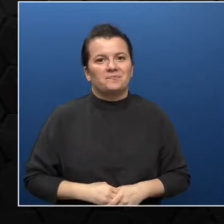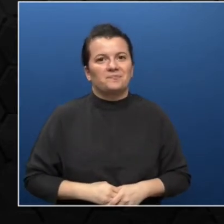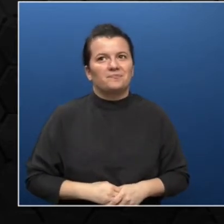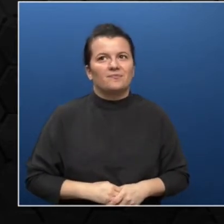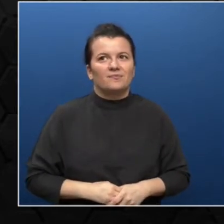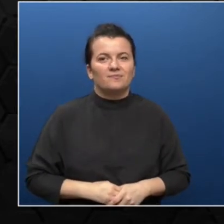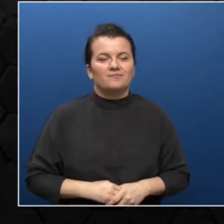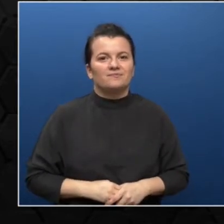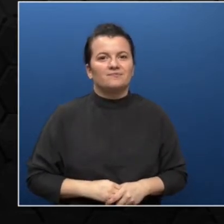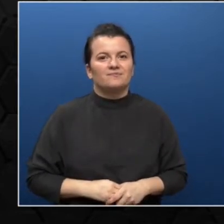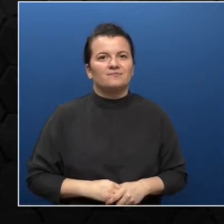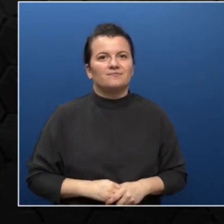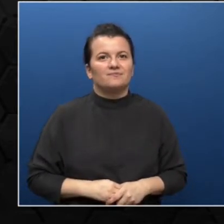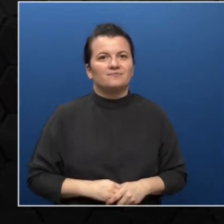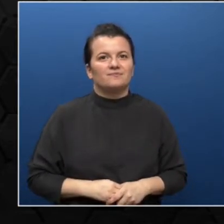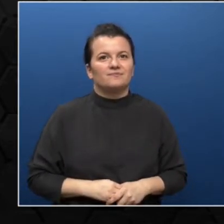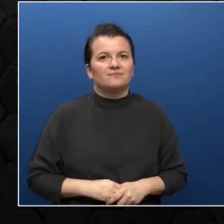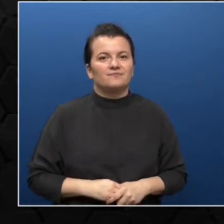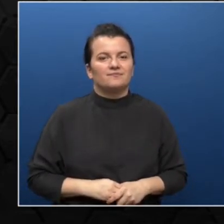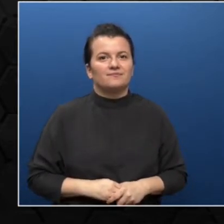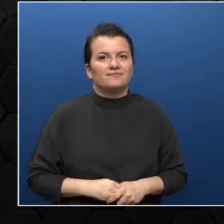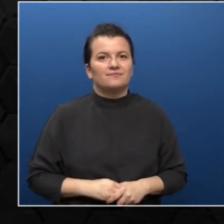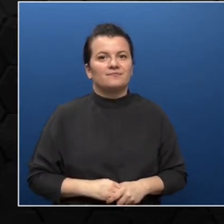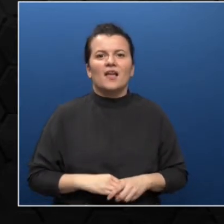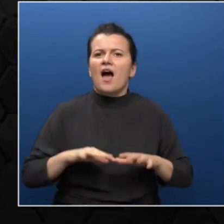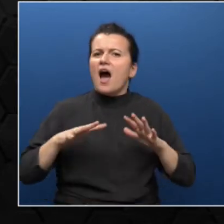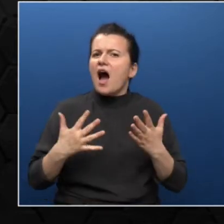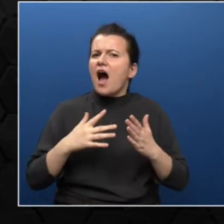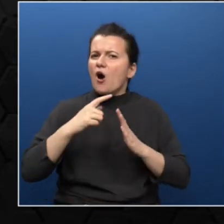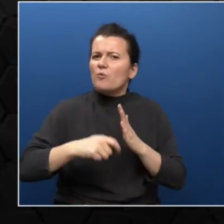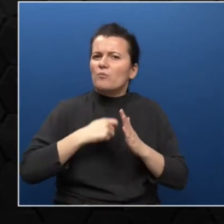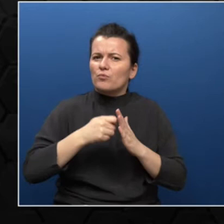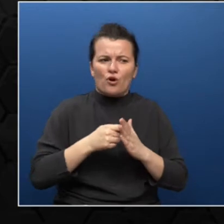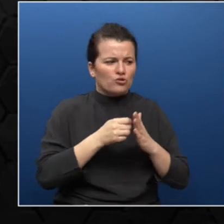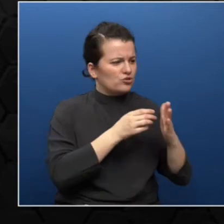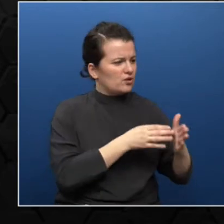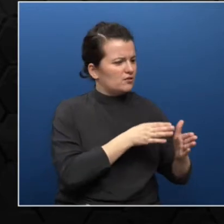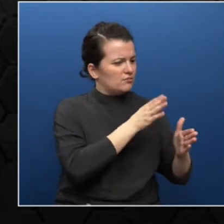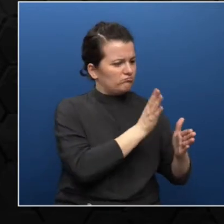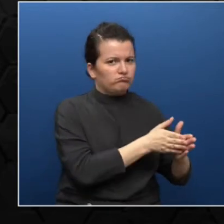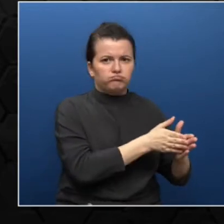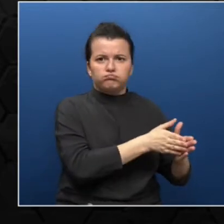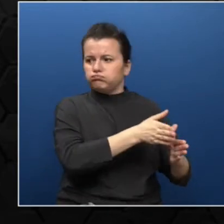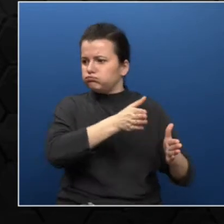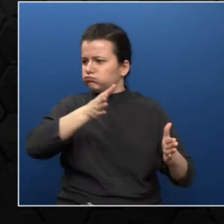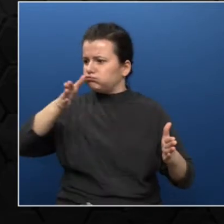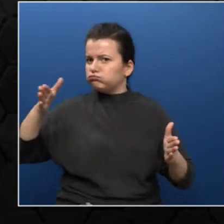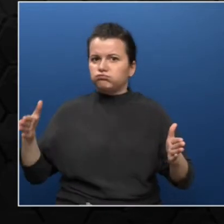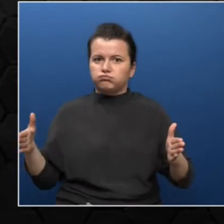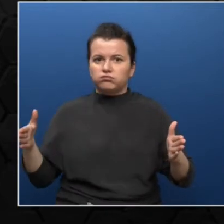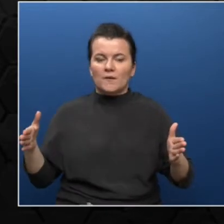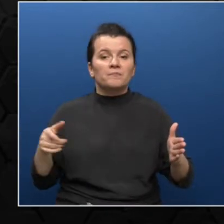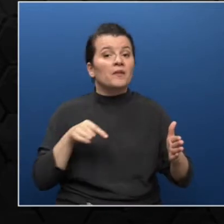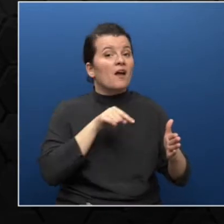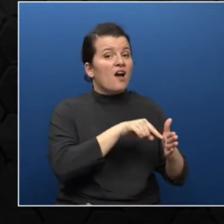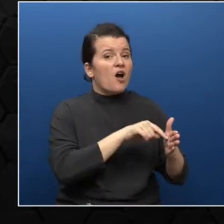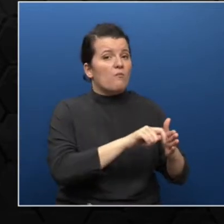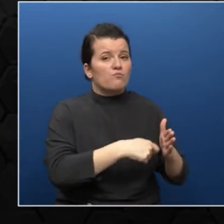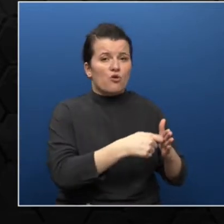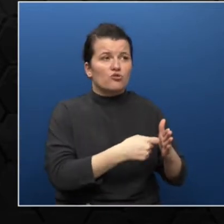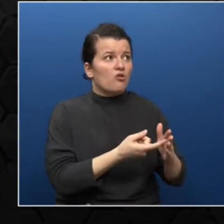So the timeline of our project. We started this project last